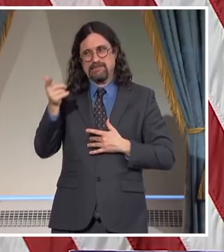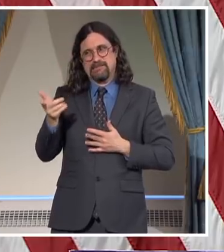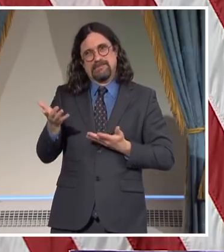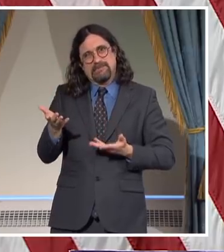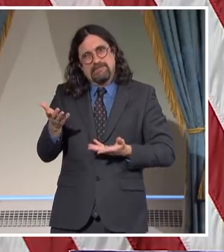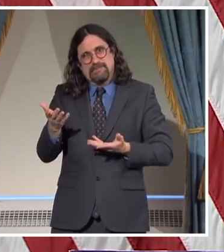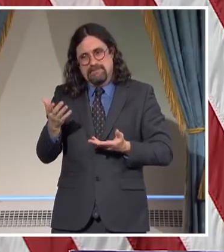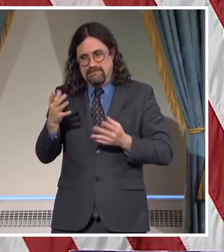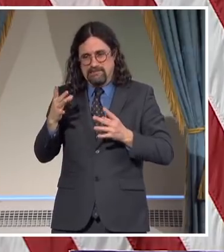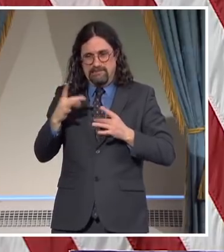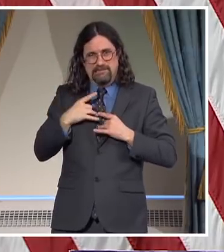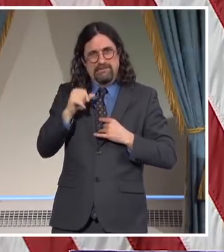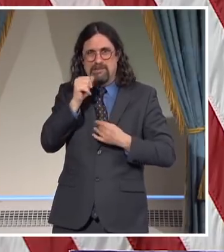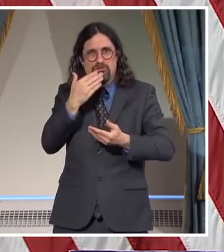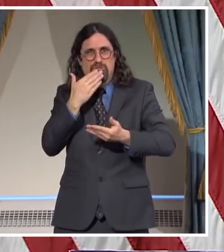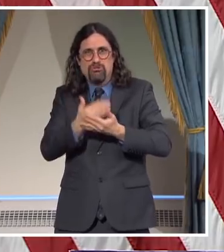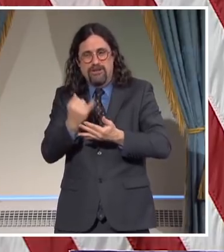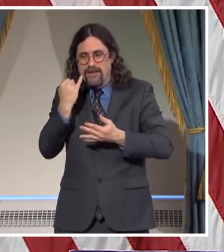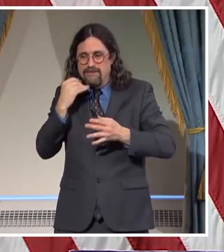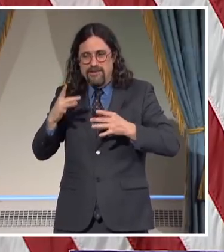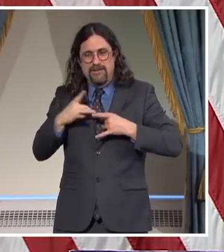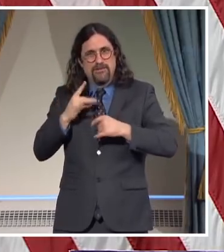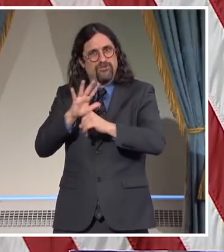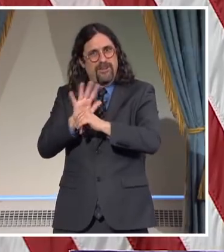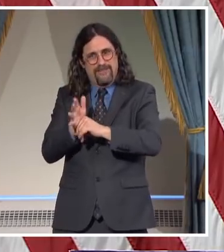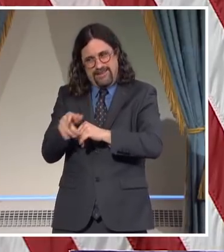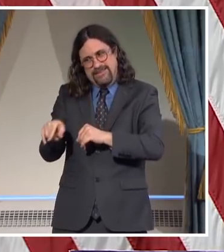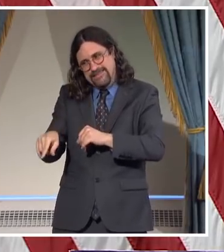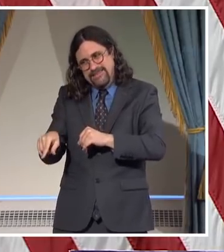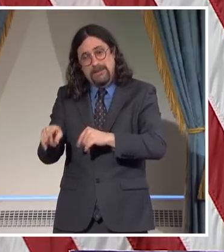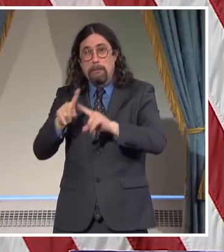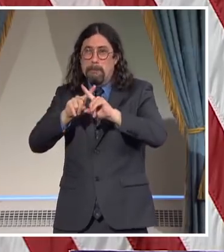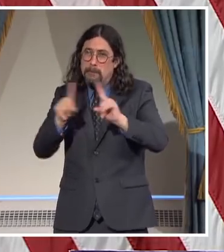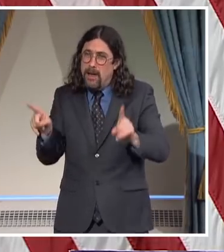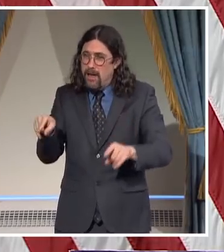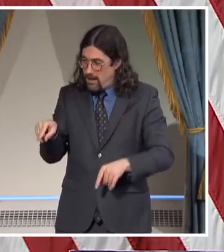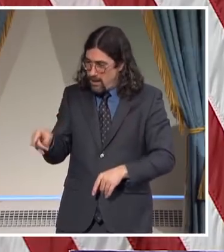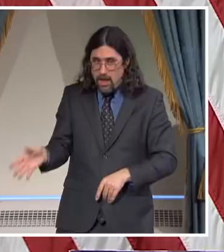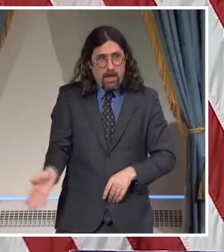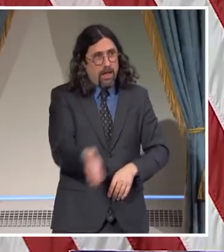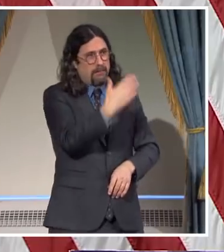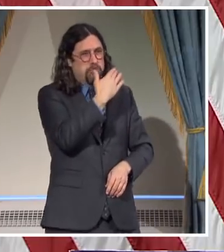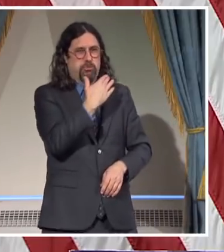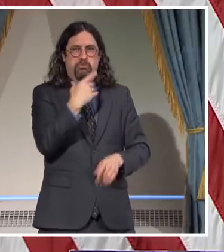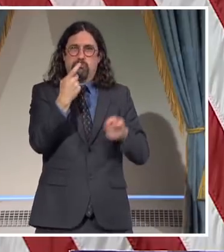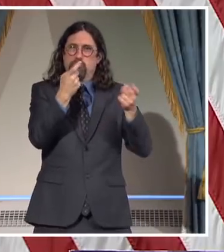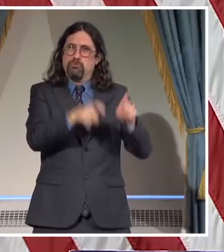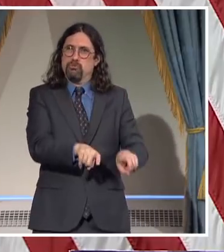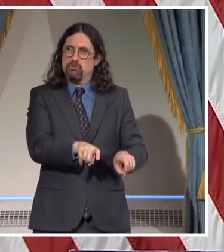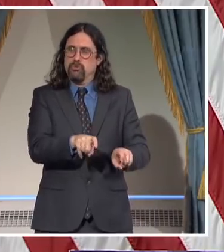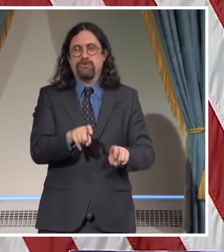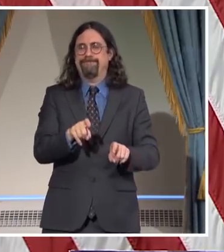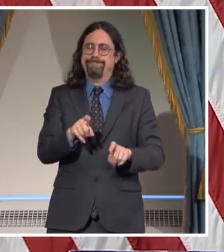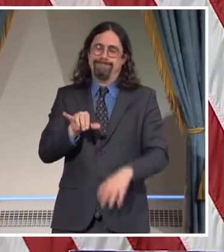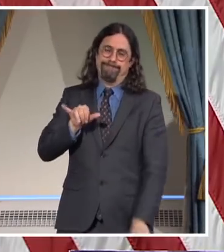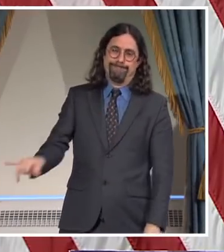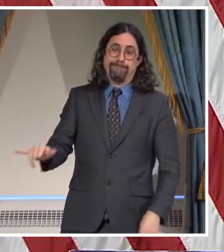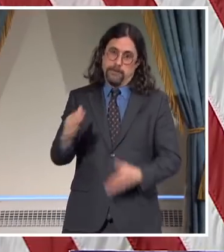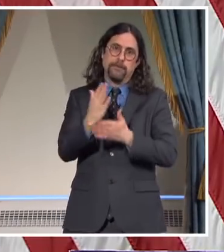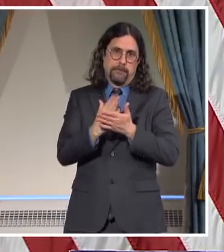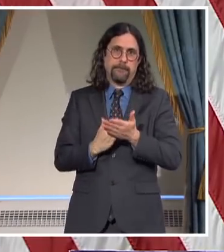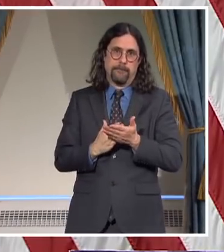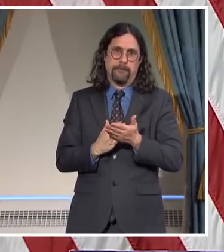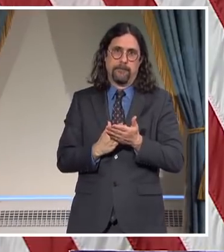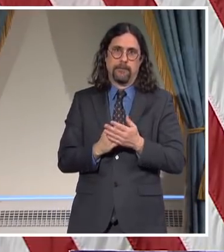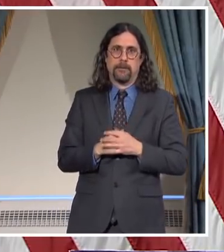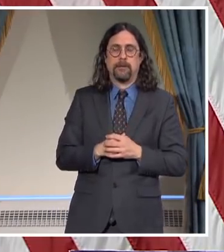other agencies, district attorneys, and the state to determine what would happen with a number of other inmates. But as for the total